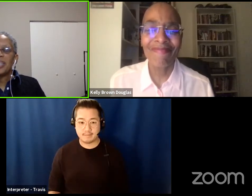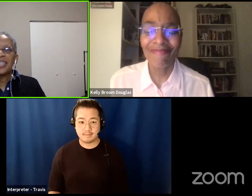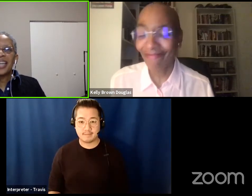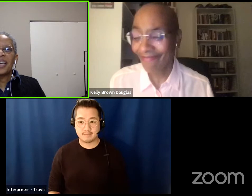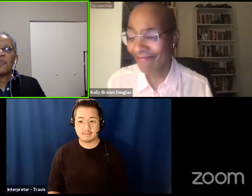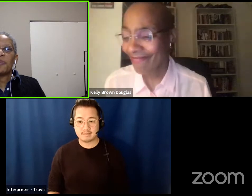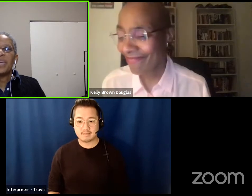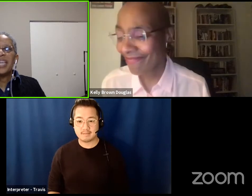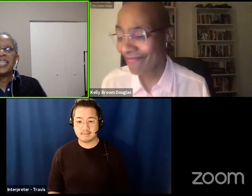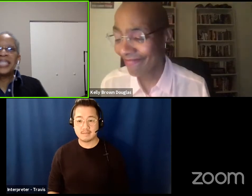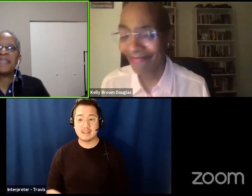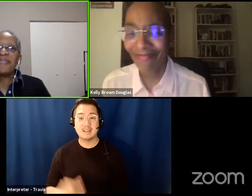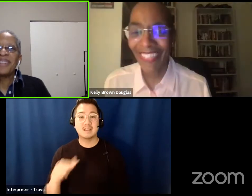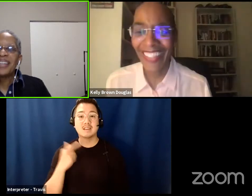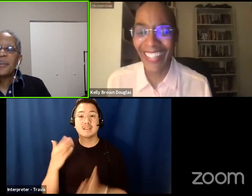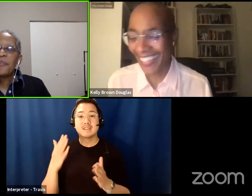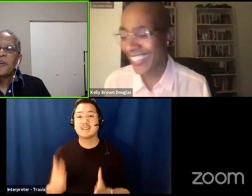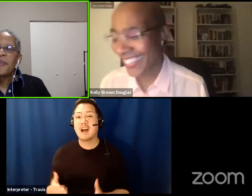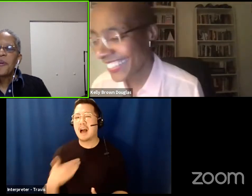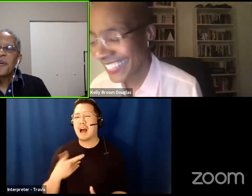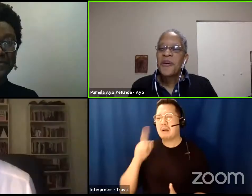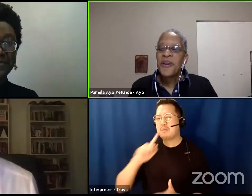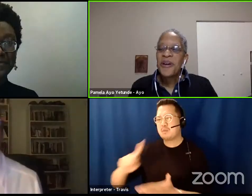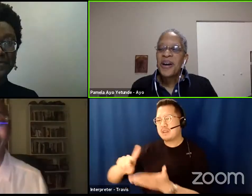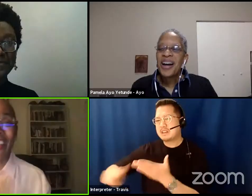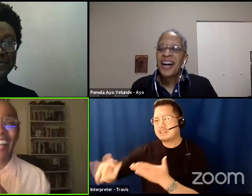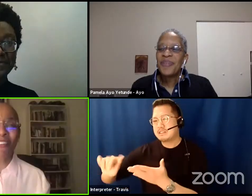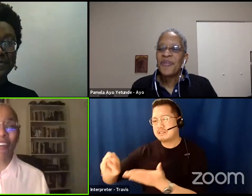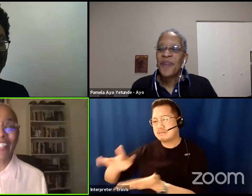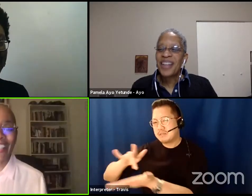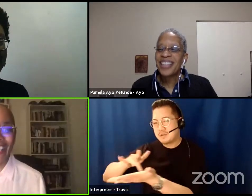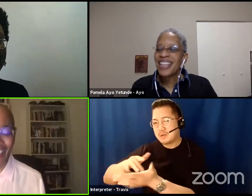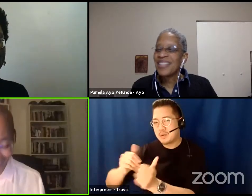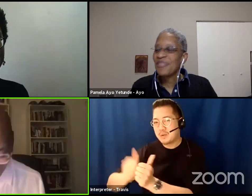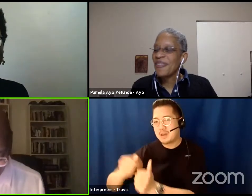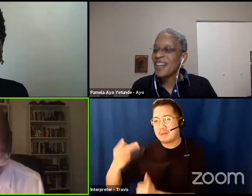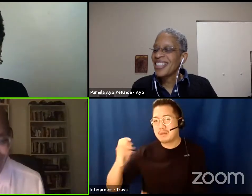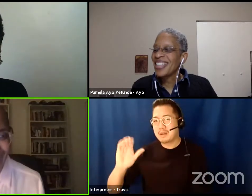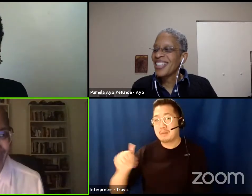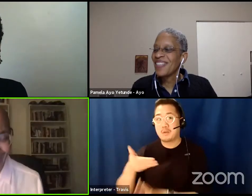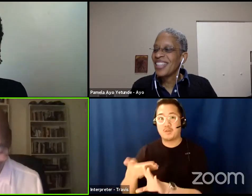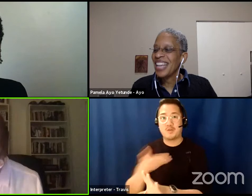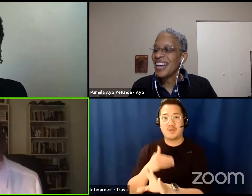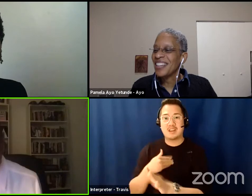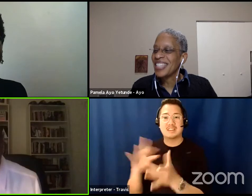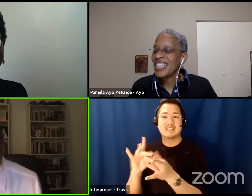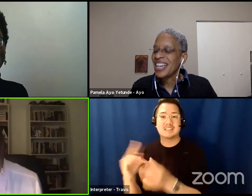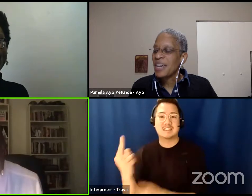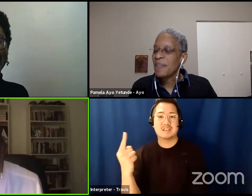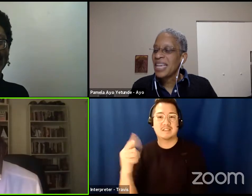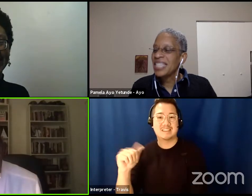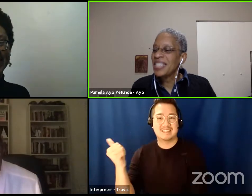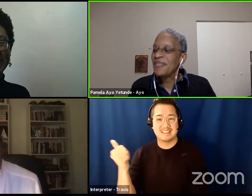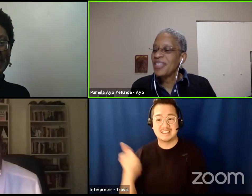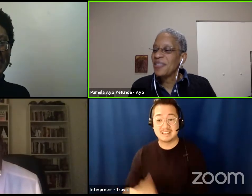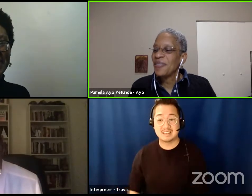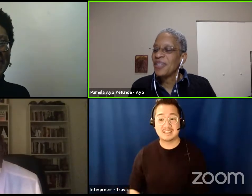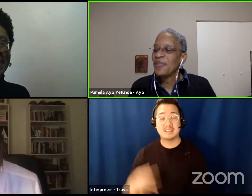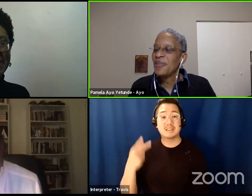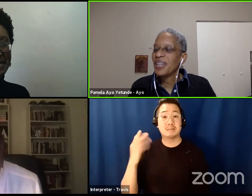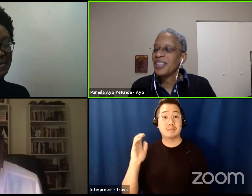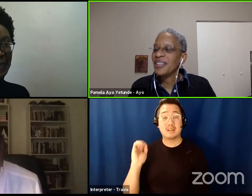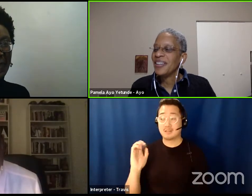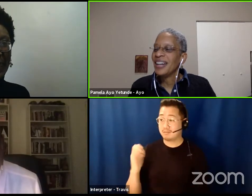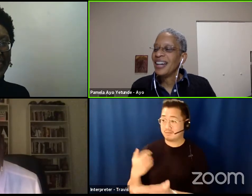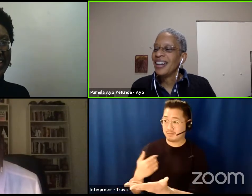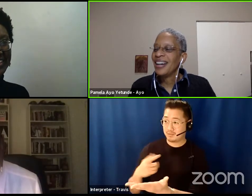I'm gonna check in with peace. Yeah, we got before questions. Before I say something else, peace, what do